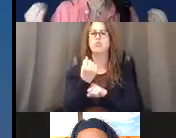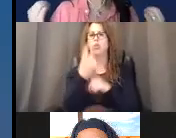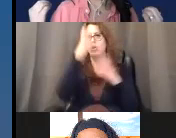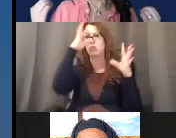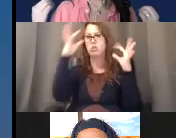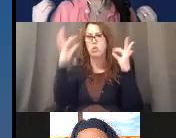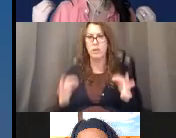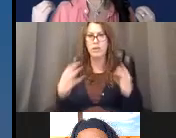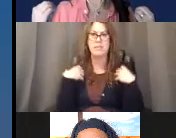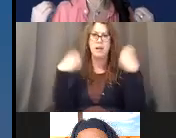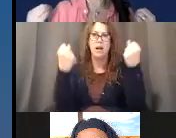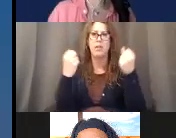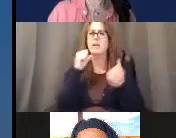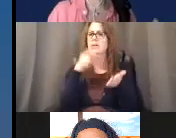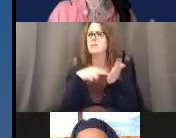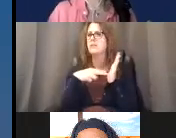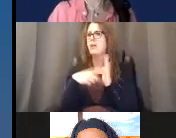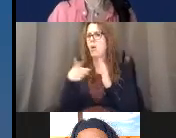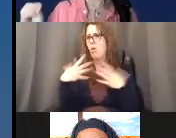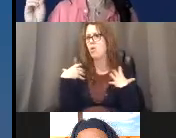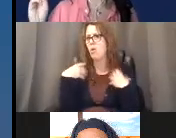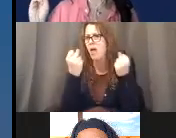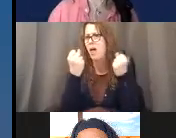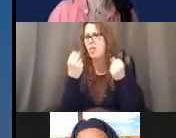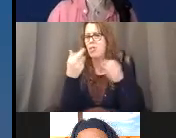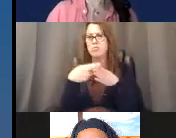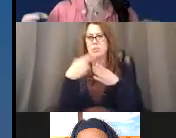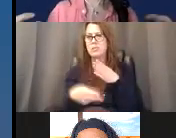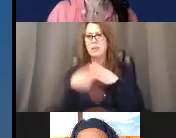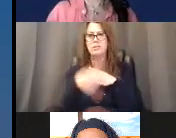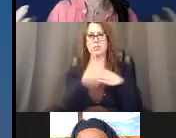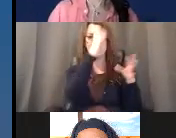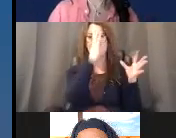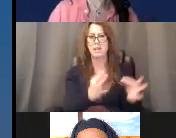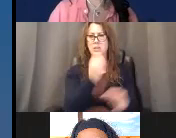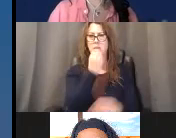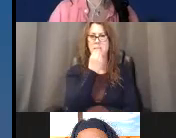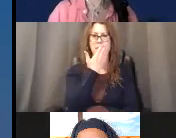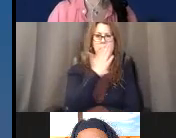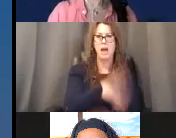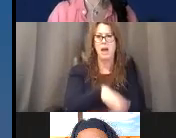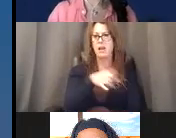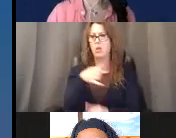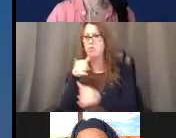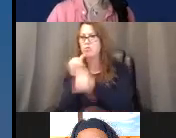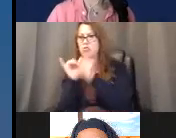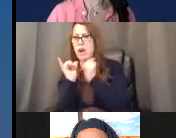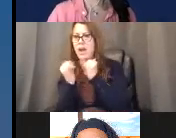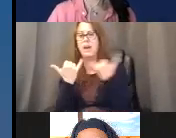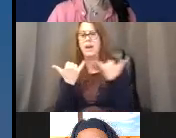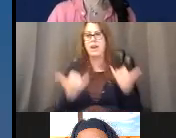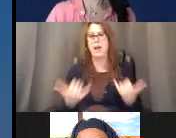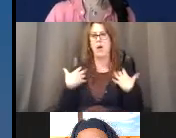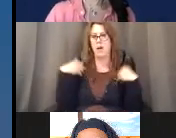because you decided to eat poorly and you drank this, and now these are your health outcomes. It was